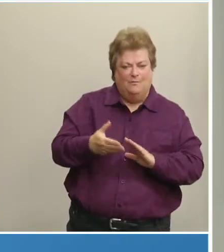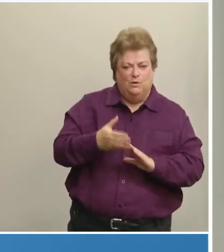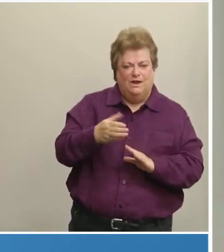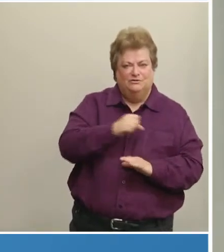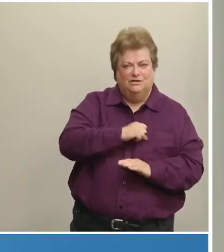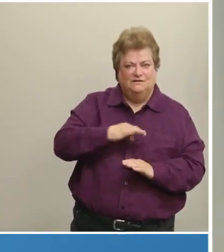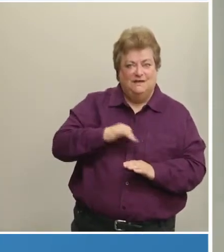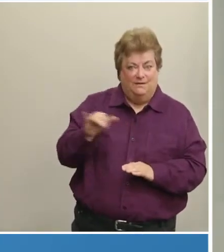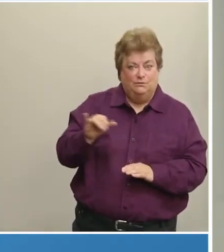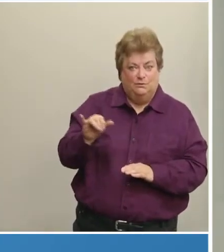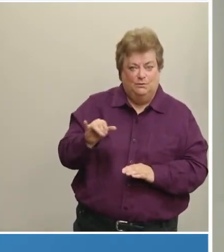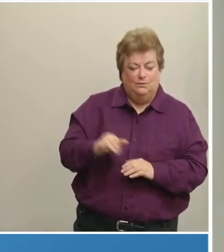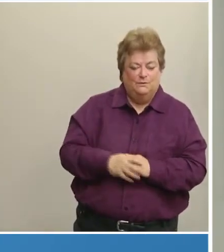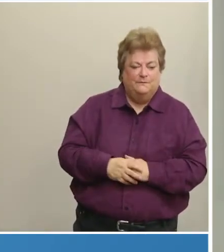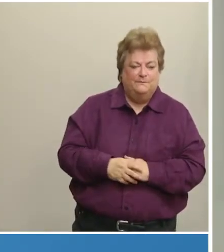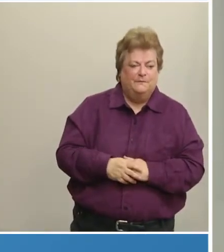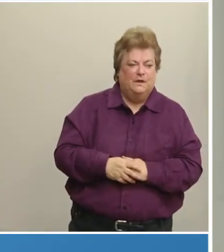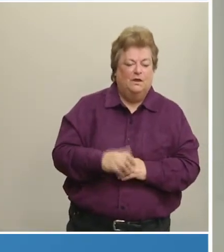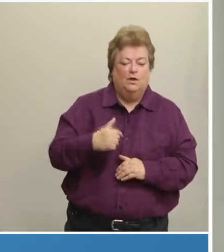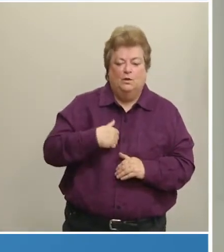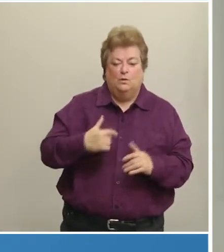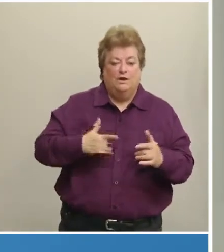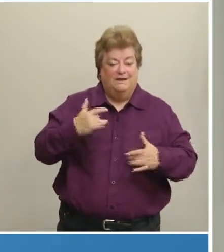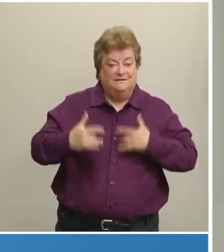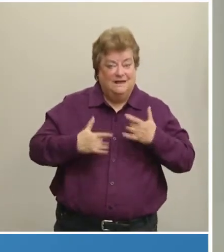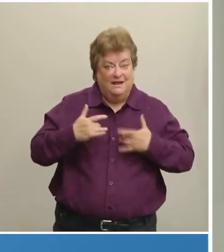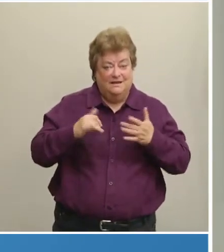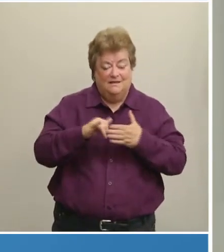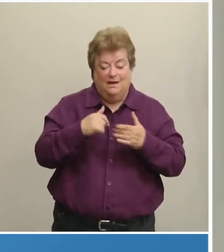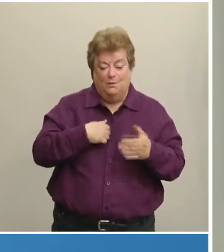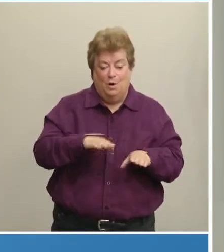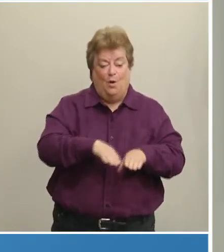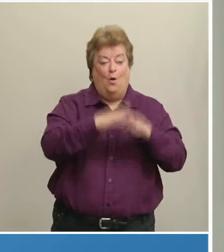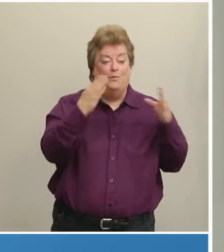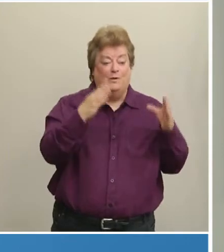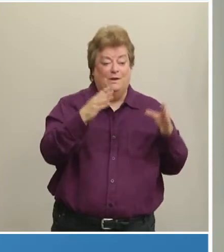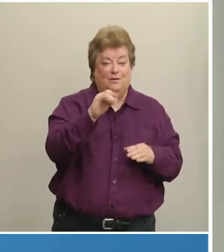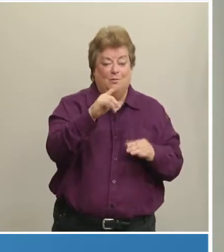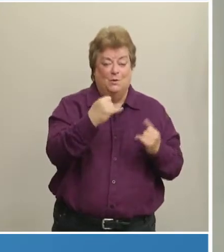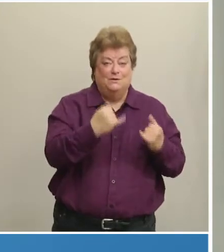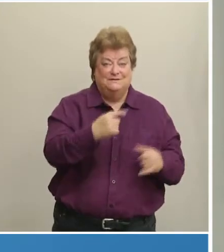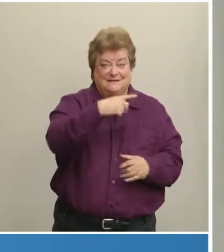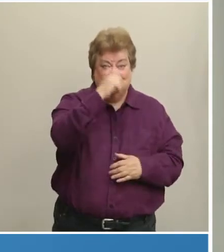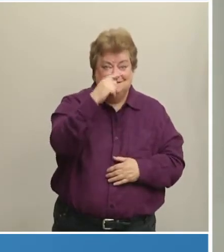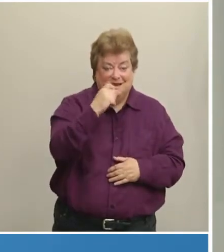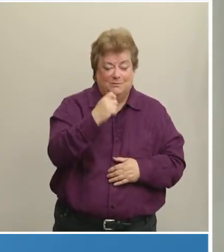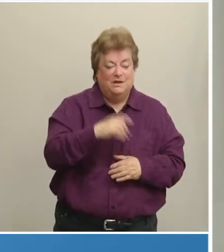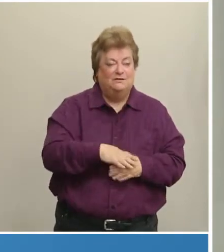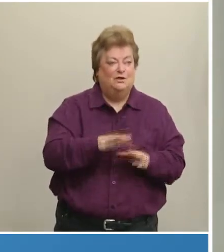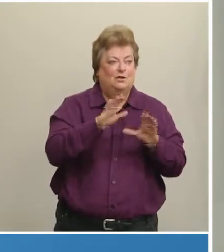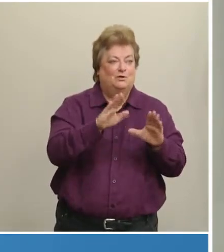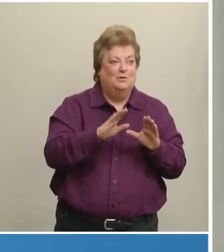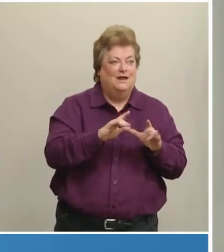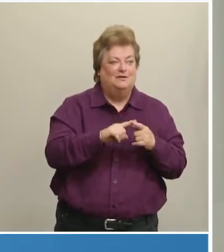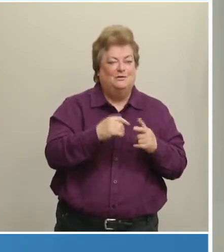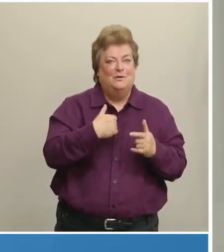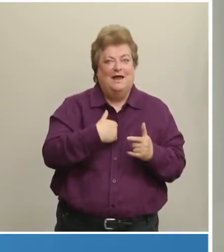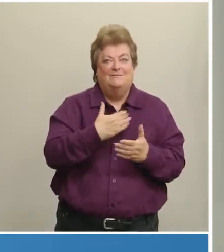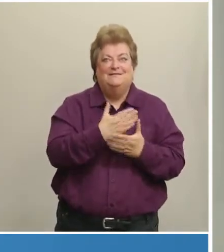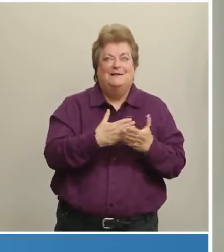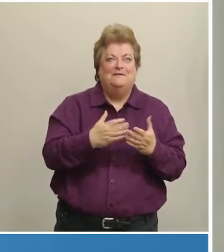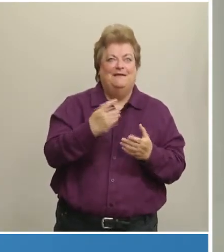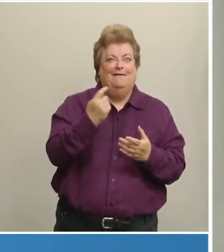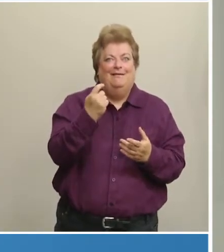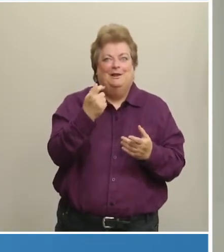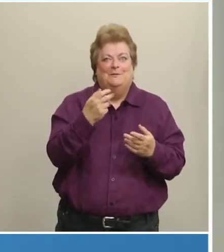well. As I say, we're very excited that we'll be opening pools this summer. It's great to have some things back to somewhat normal in